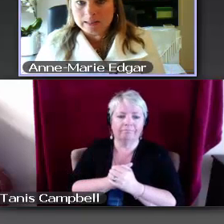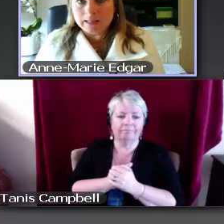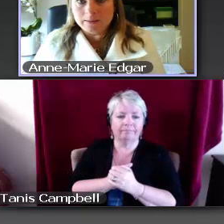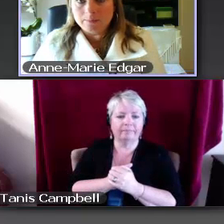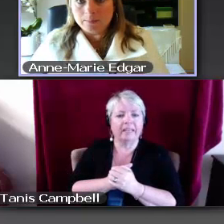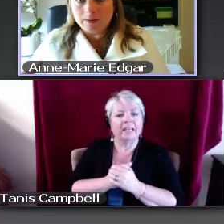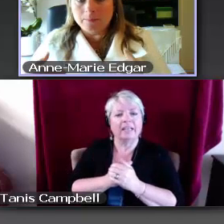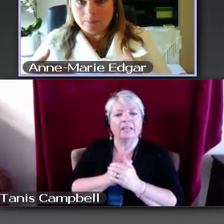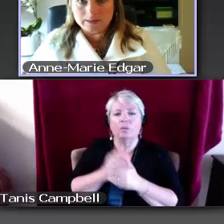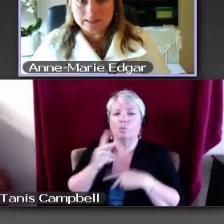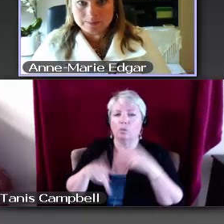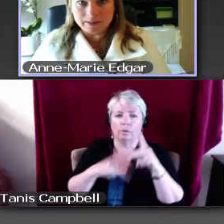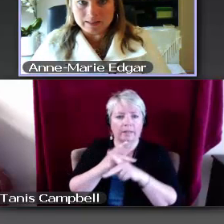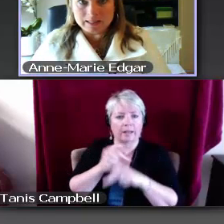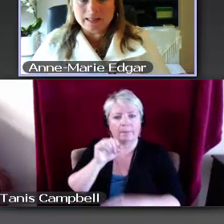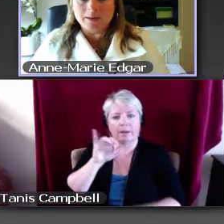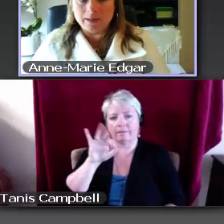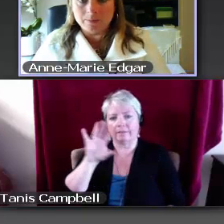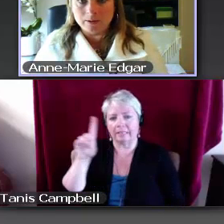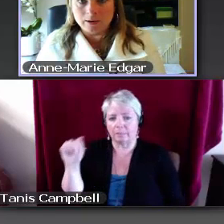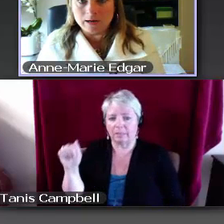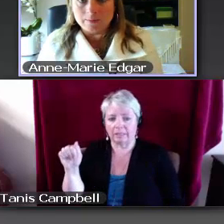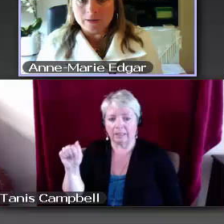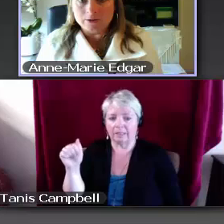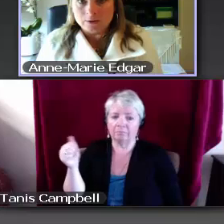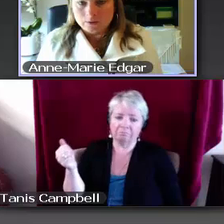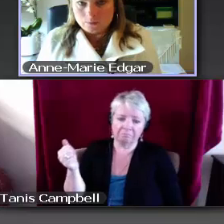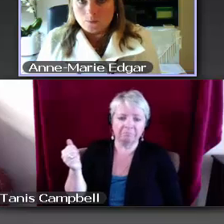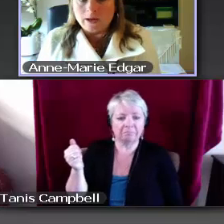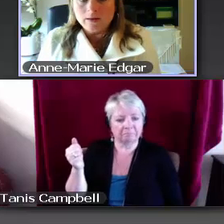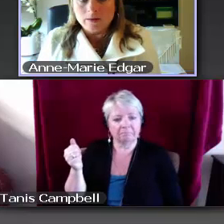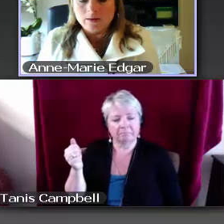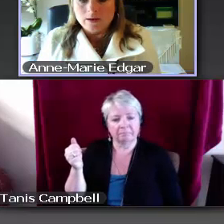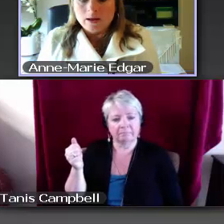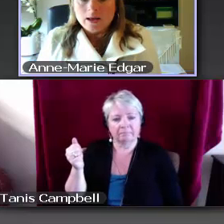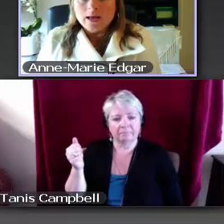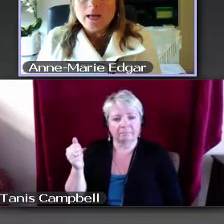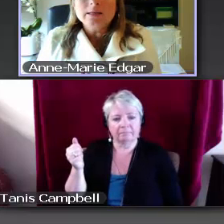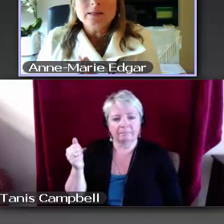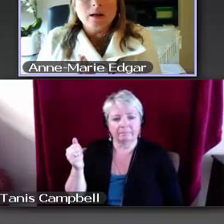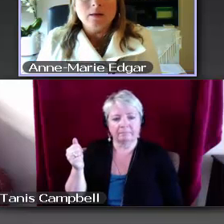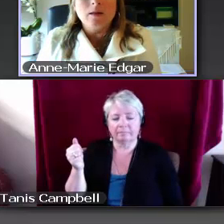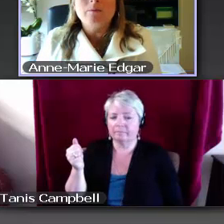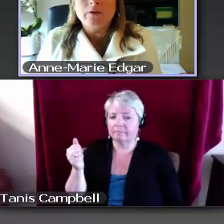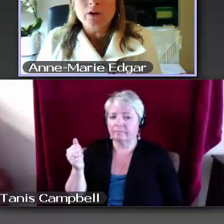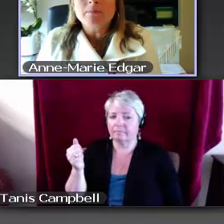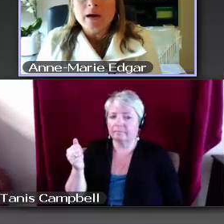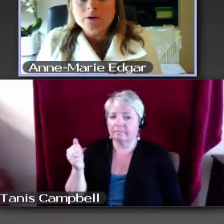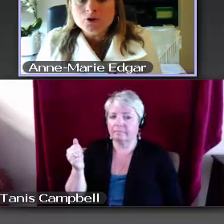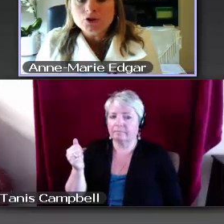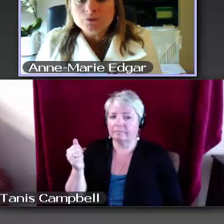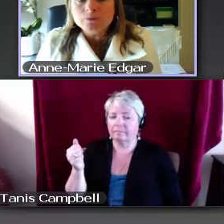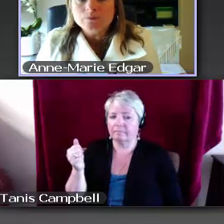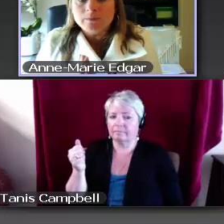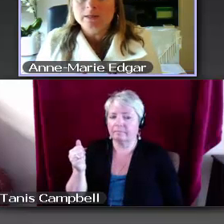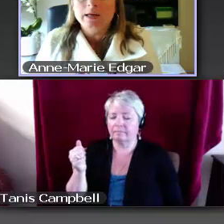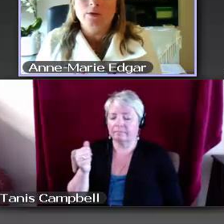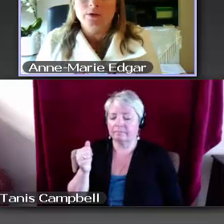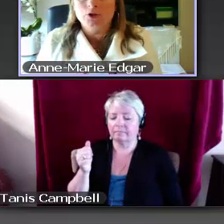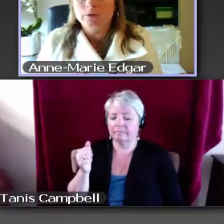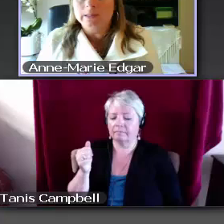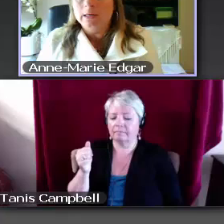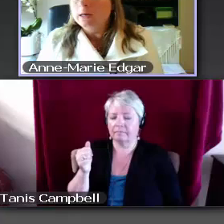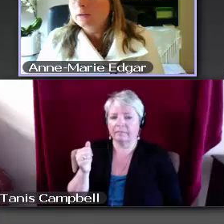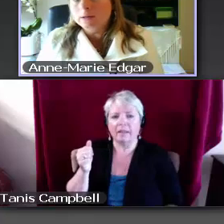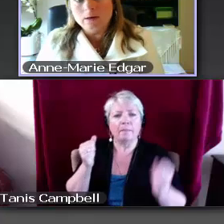disability that people are coming with is very much mental